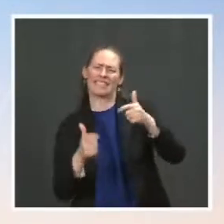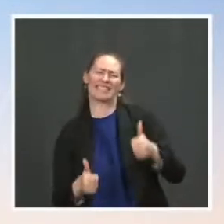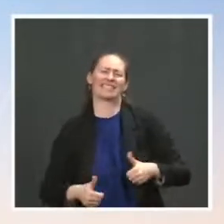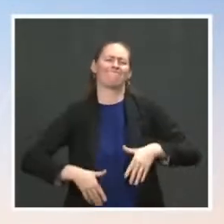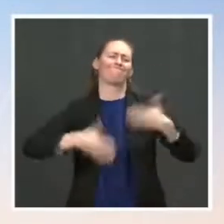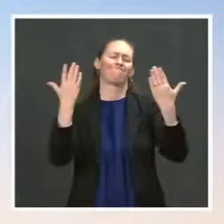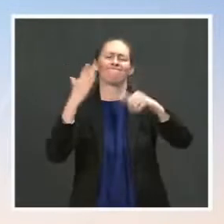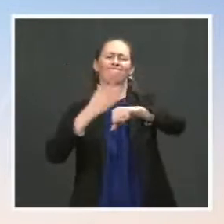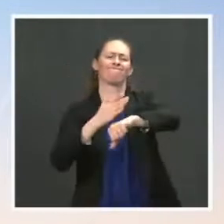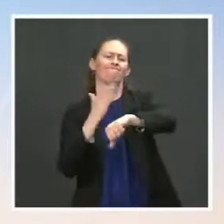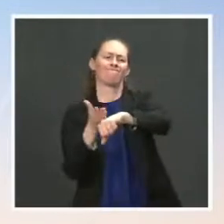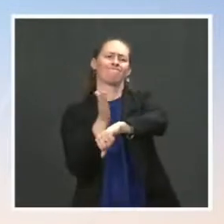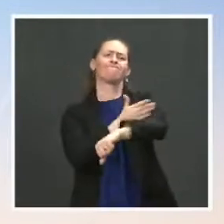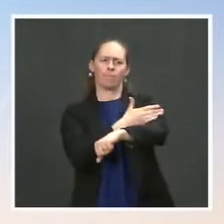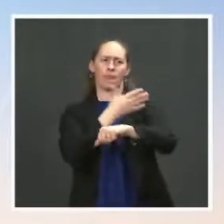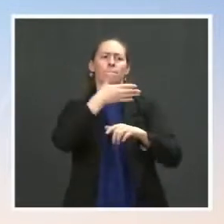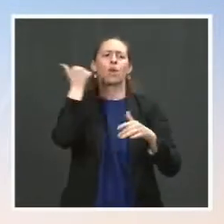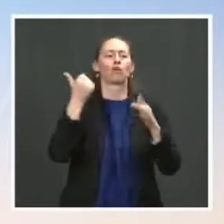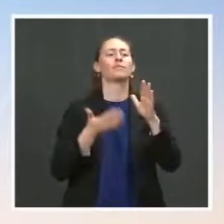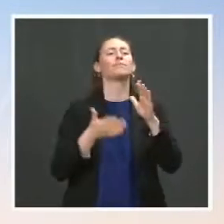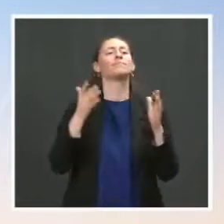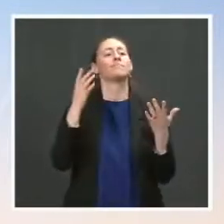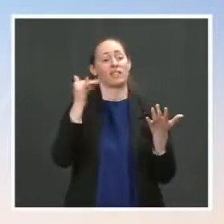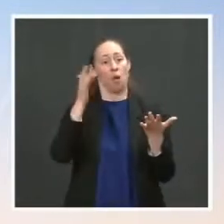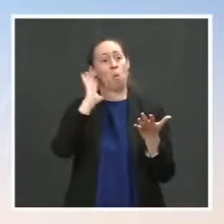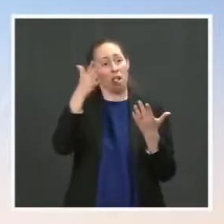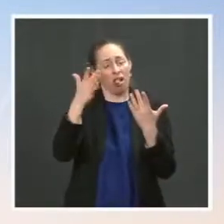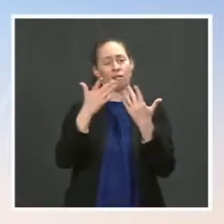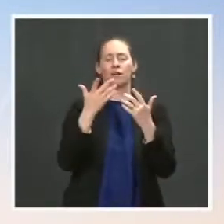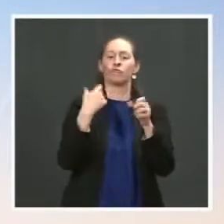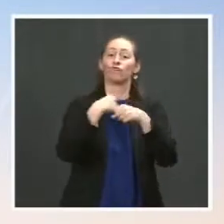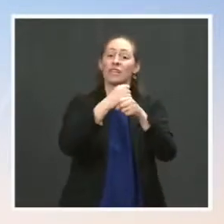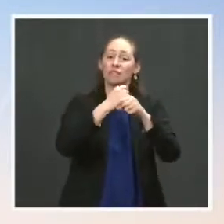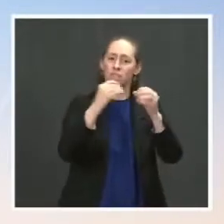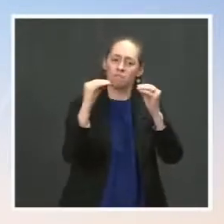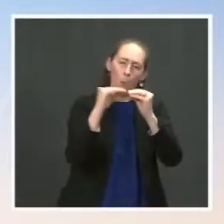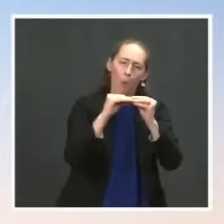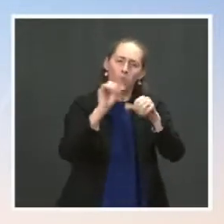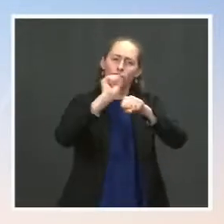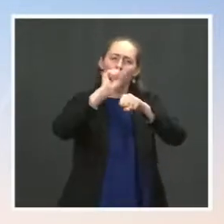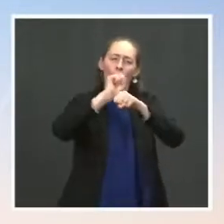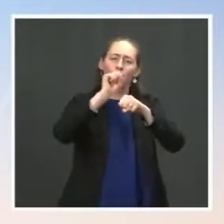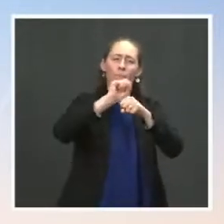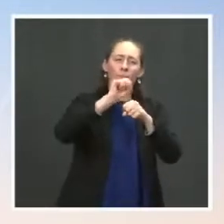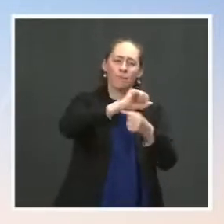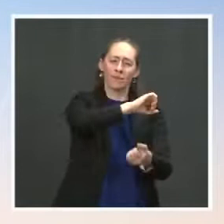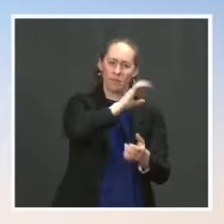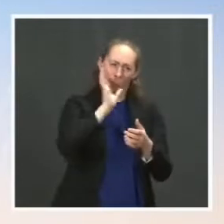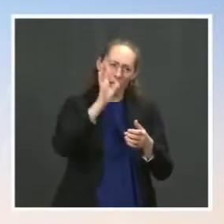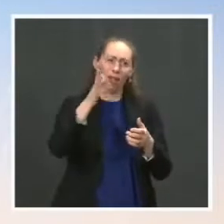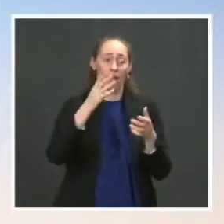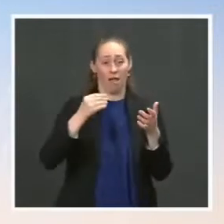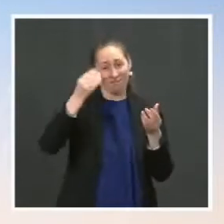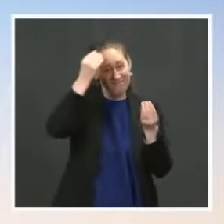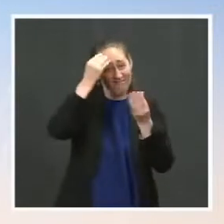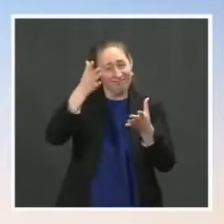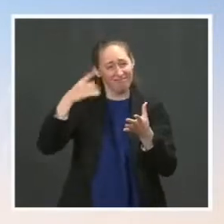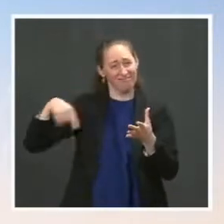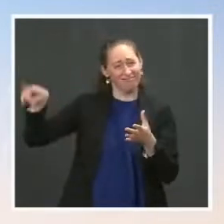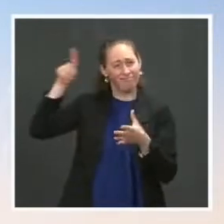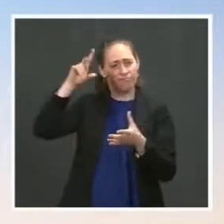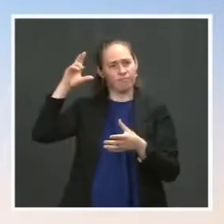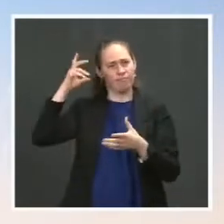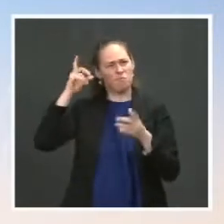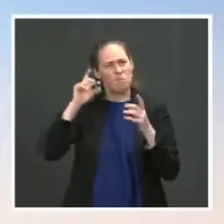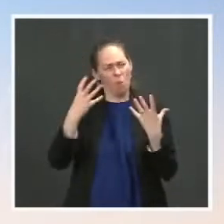create millions of good jobs in communities across the country. I want to point out again that this is the biggest investment in American jobs since World War